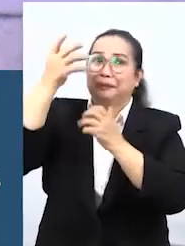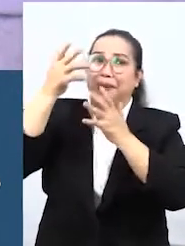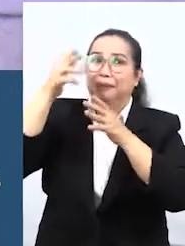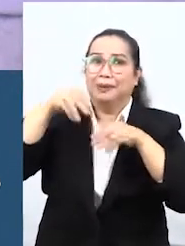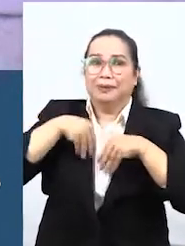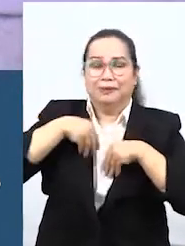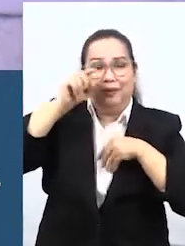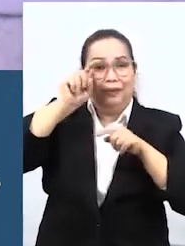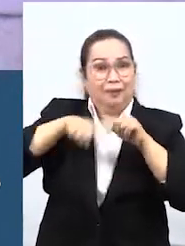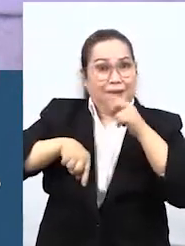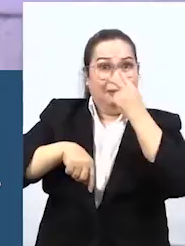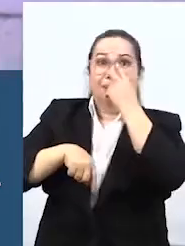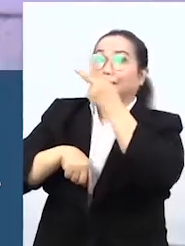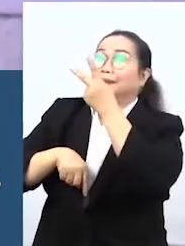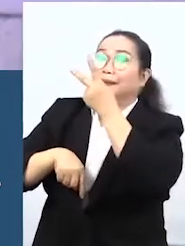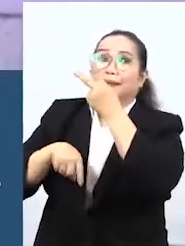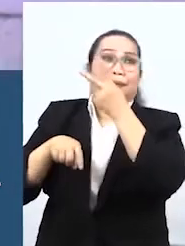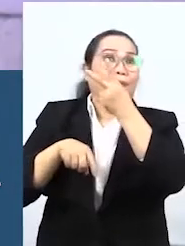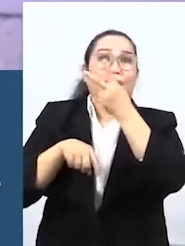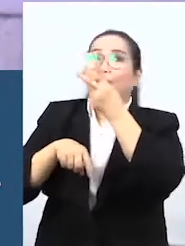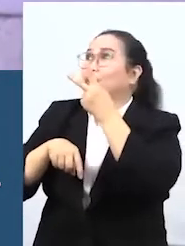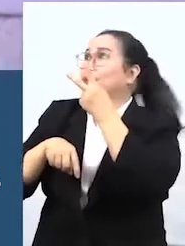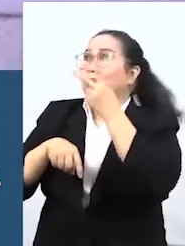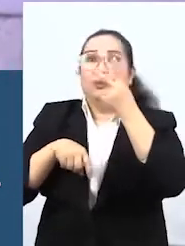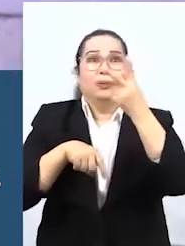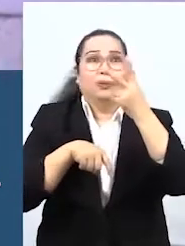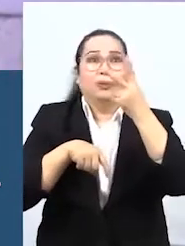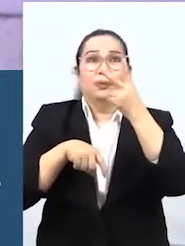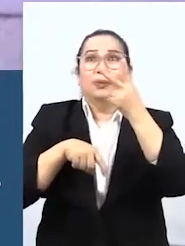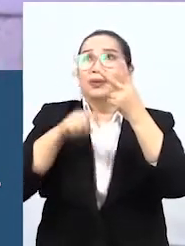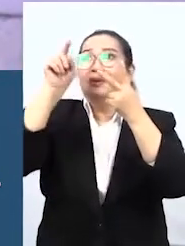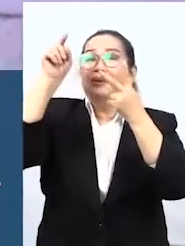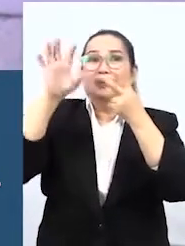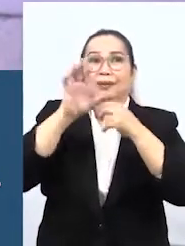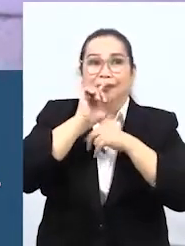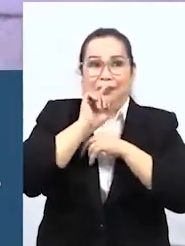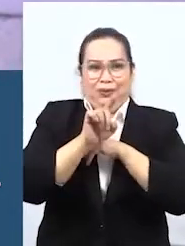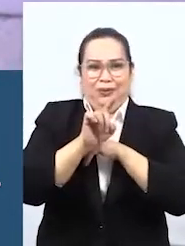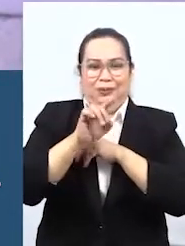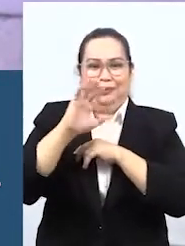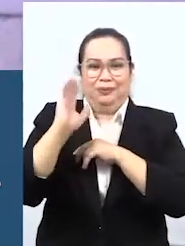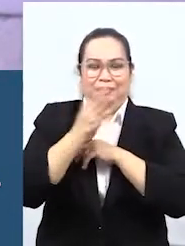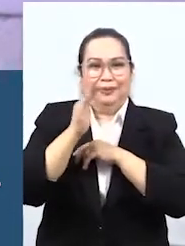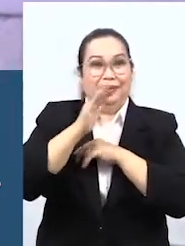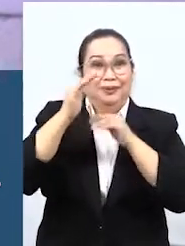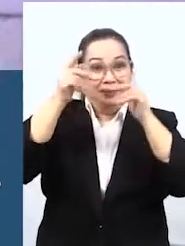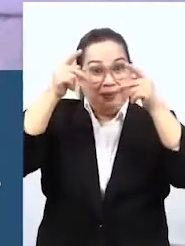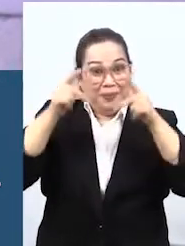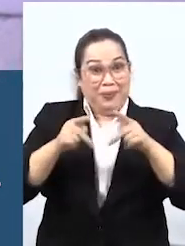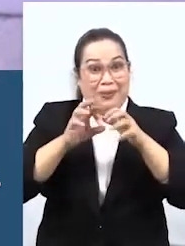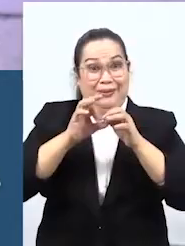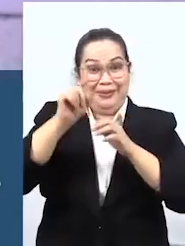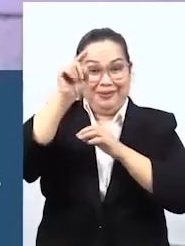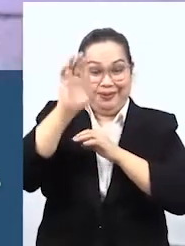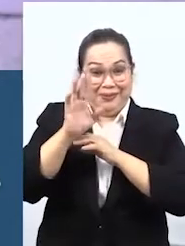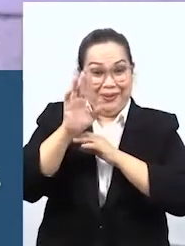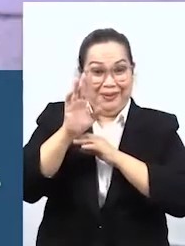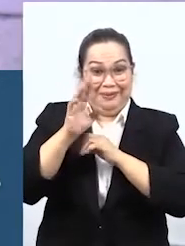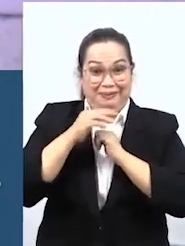cannot fantom that ano sometimes the the absence of God is Actually the presence of